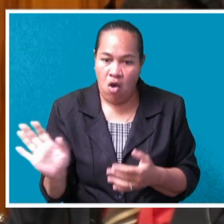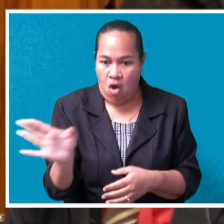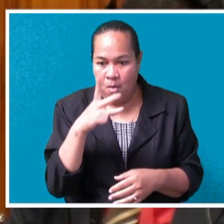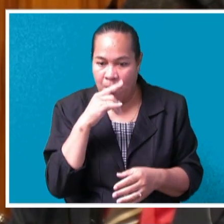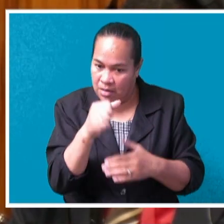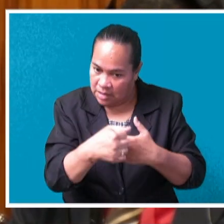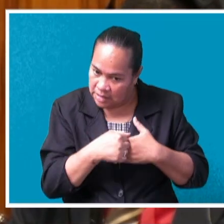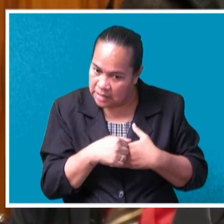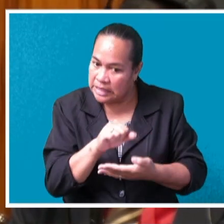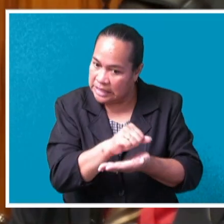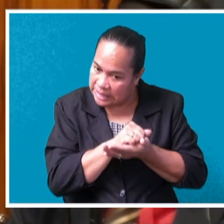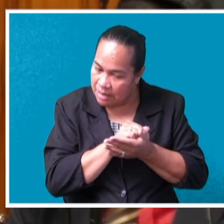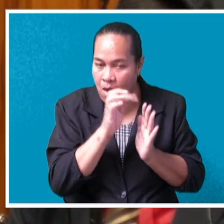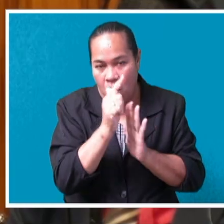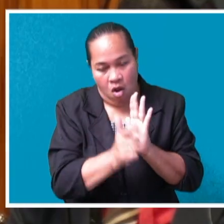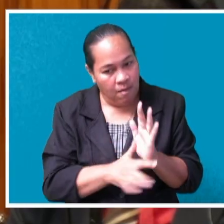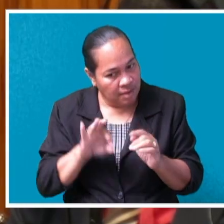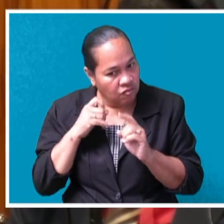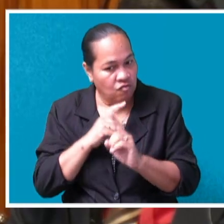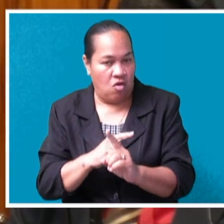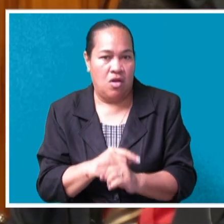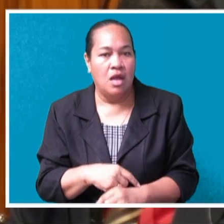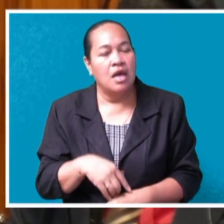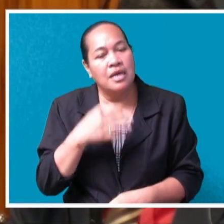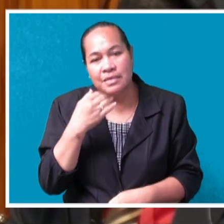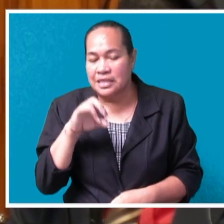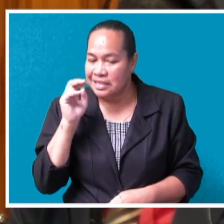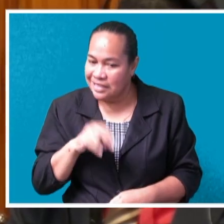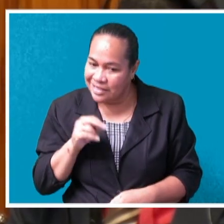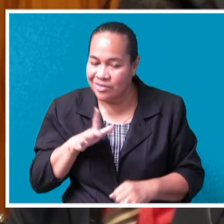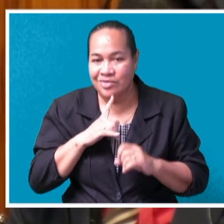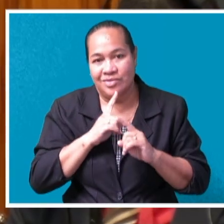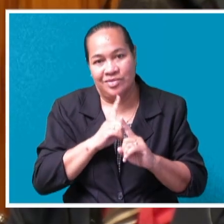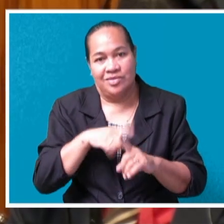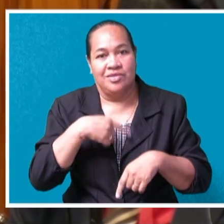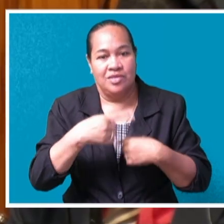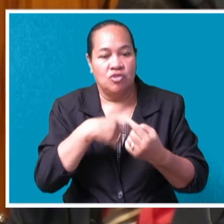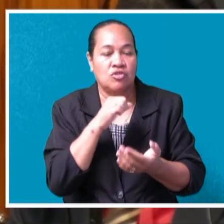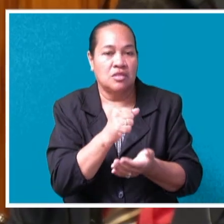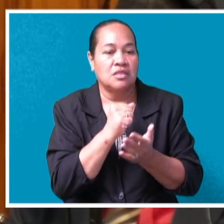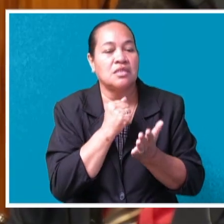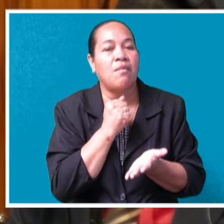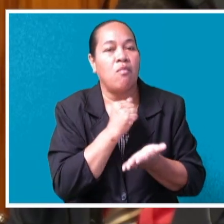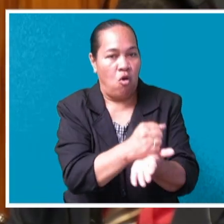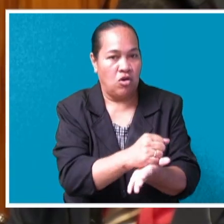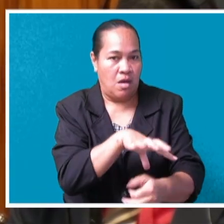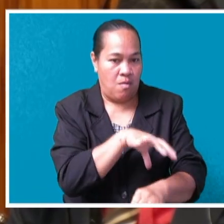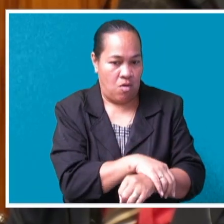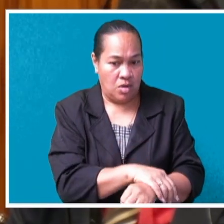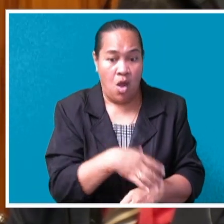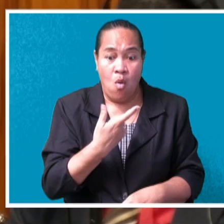area. Continued support for the work of the police remains essential as they strengthen their